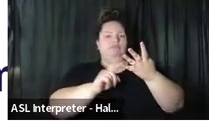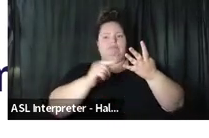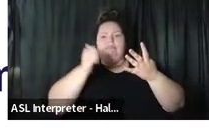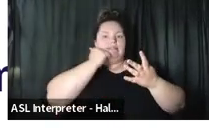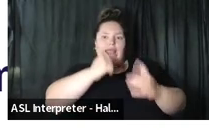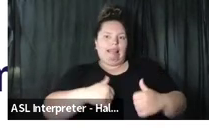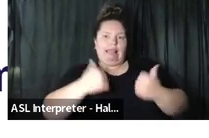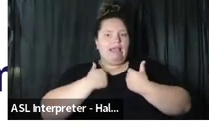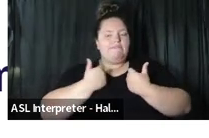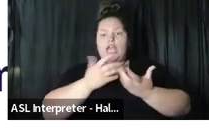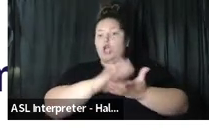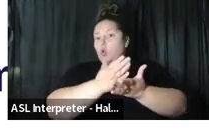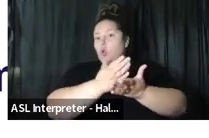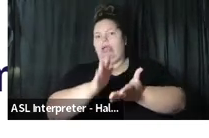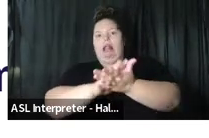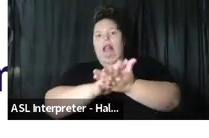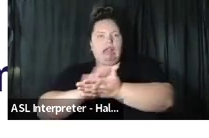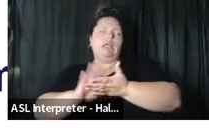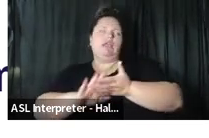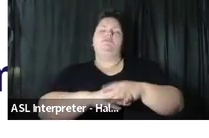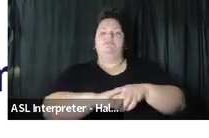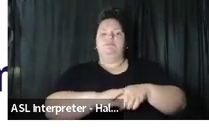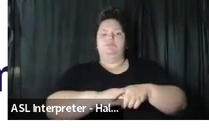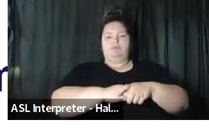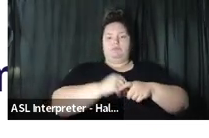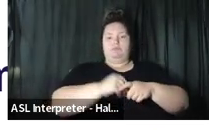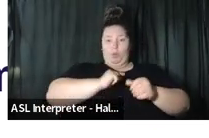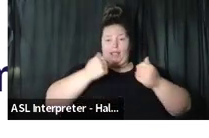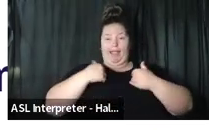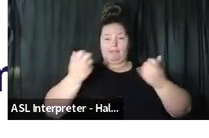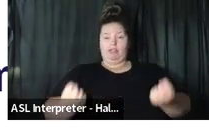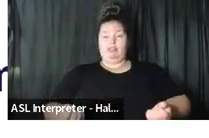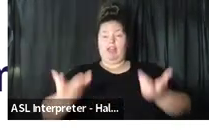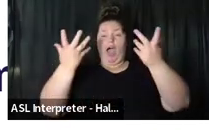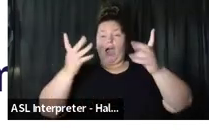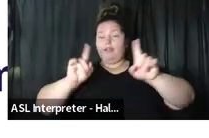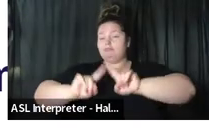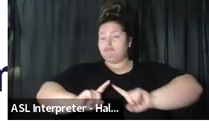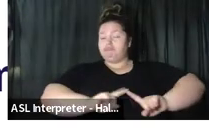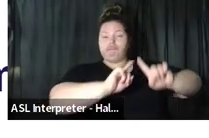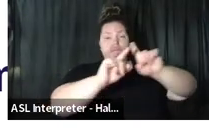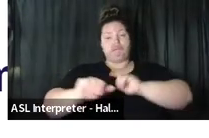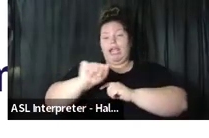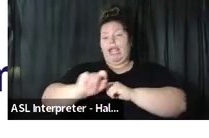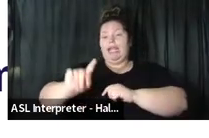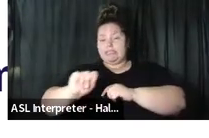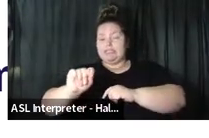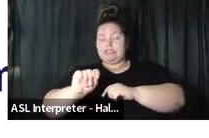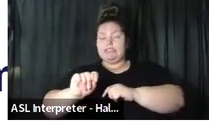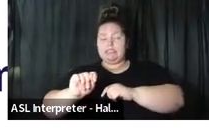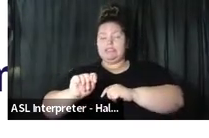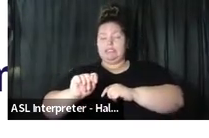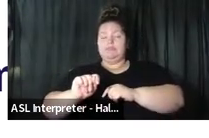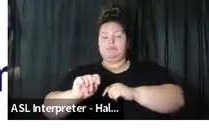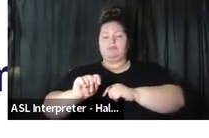cooking, eating. So we have a lot of different AT devices and cover a lot of different categories. So please reach